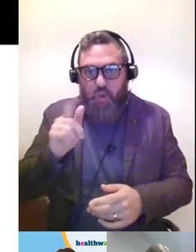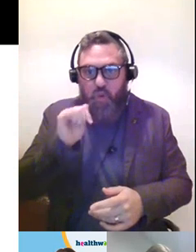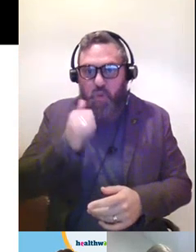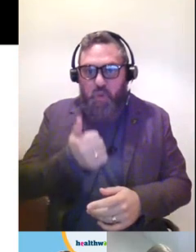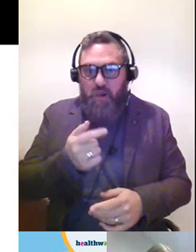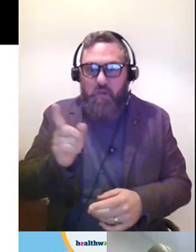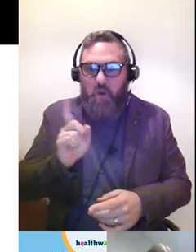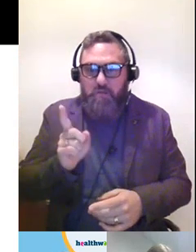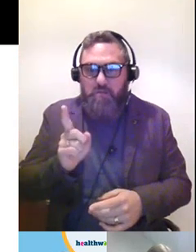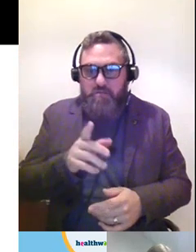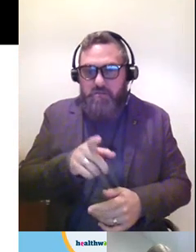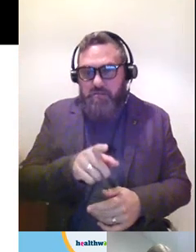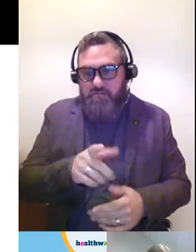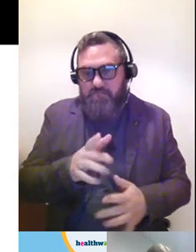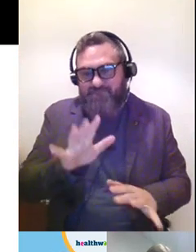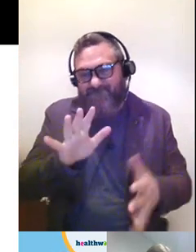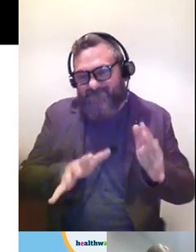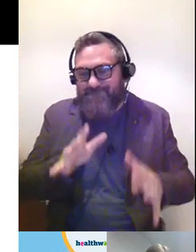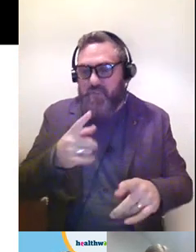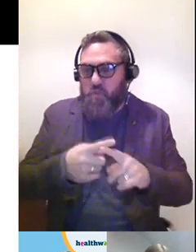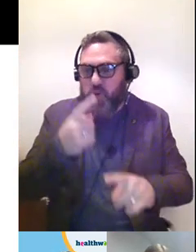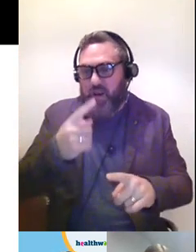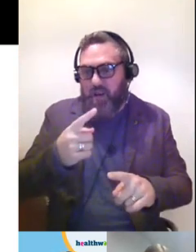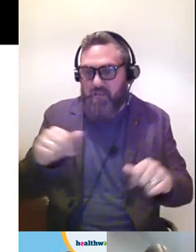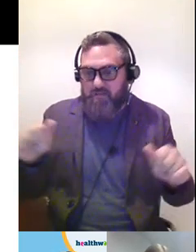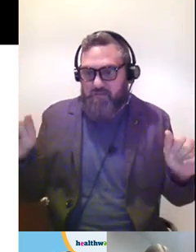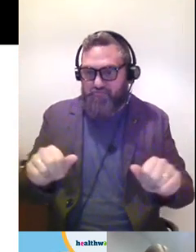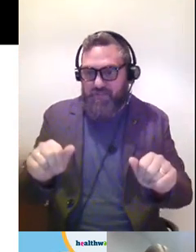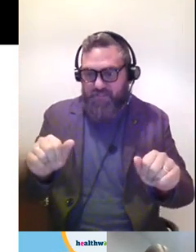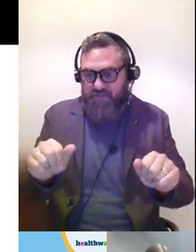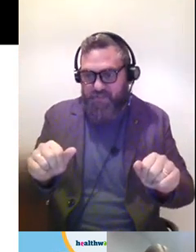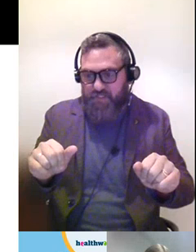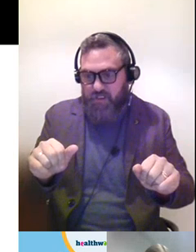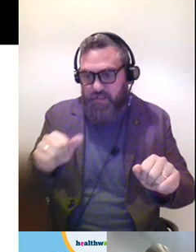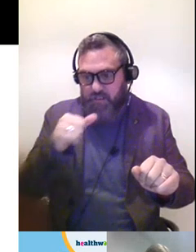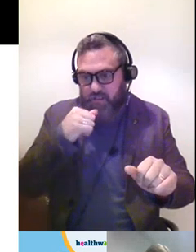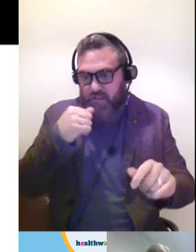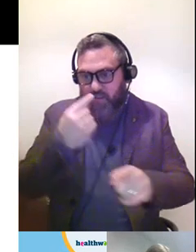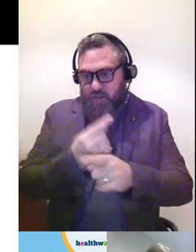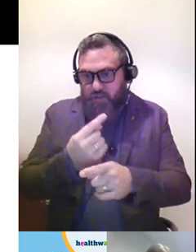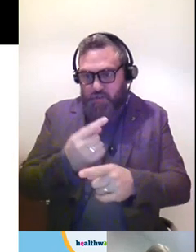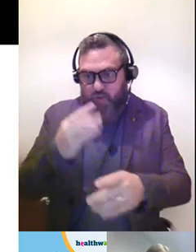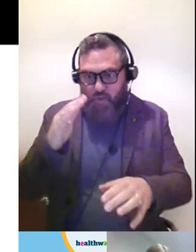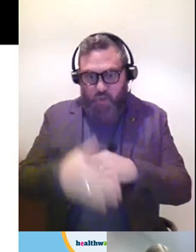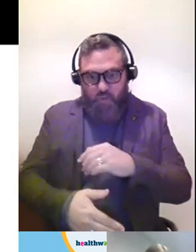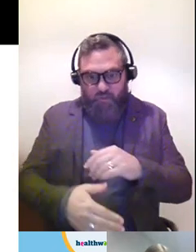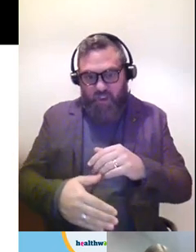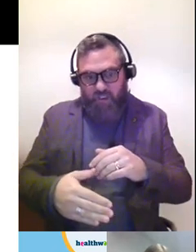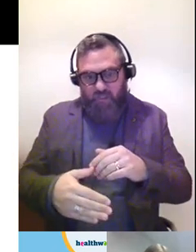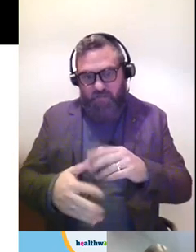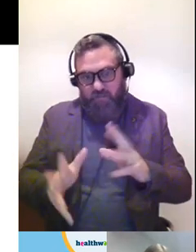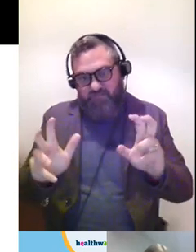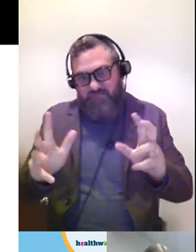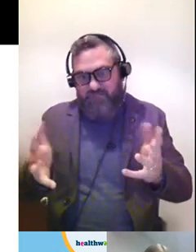is to relatively quickly talk through the outline of